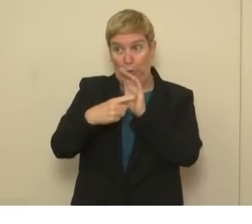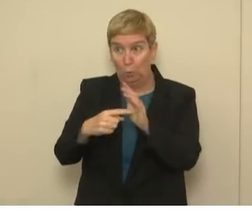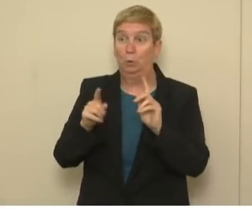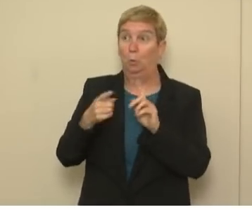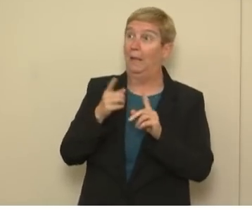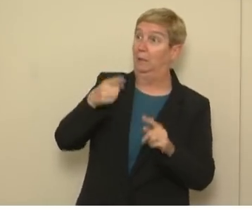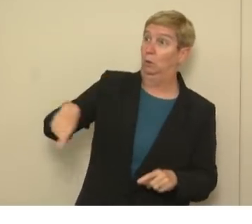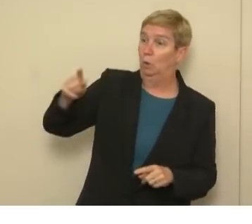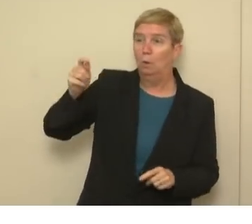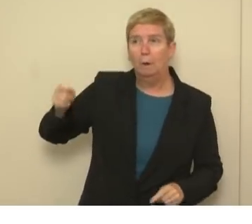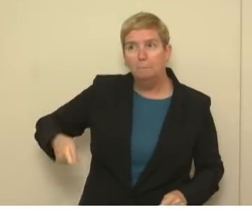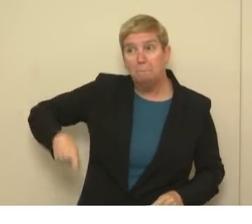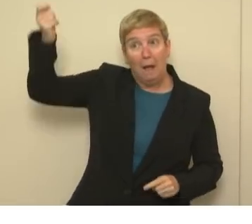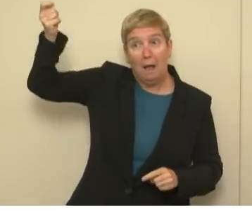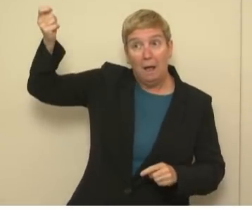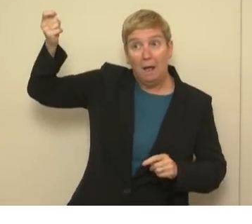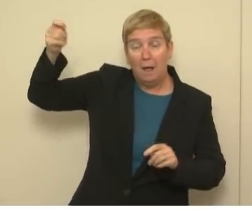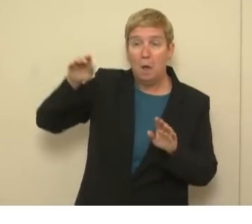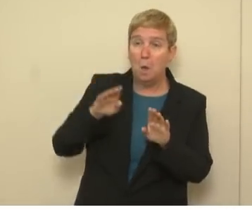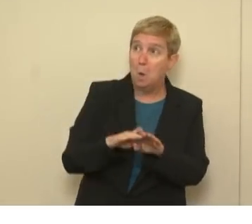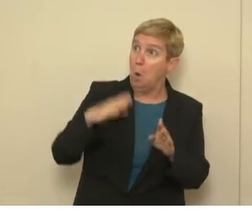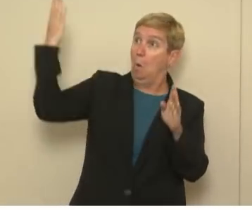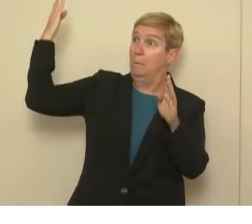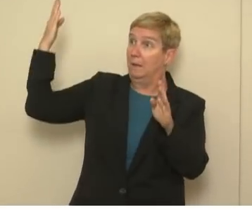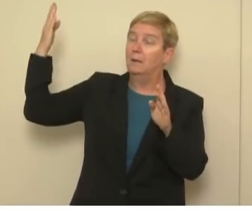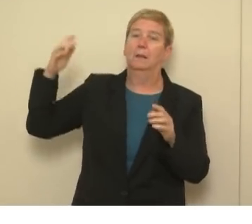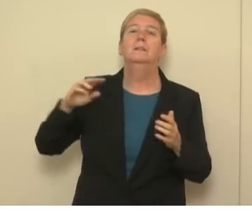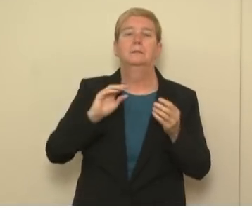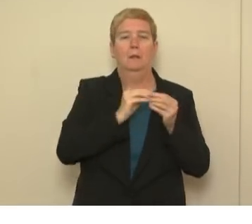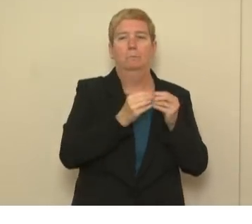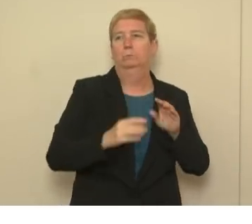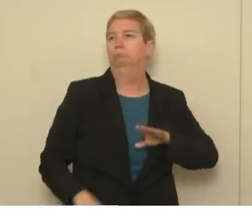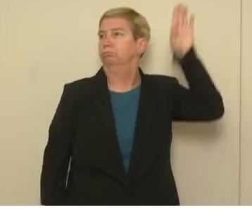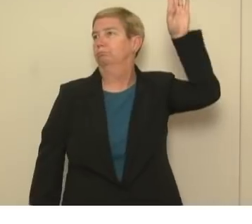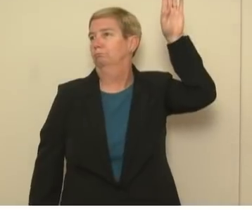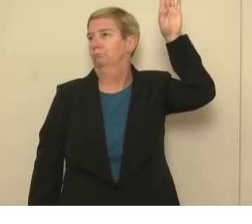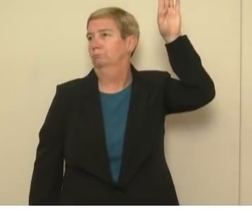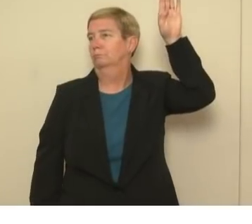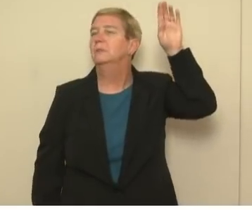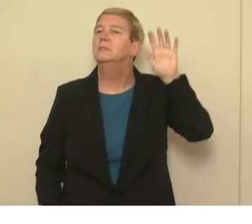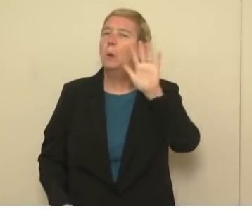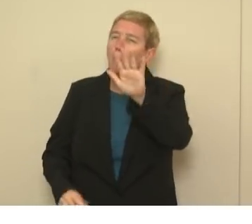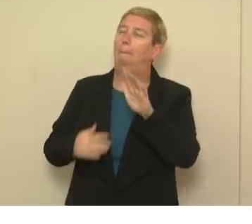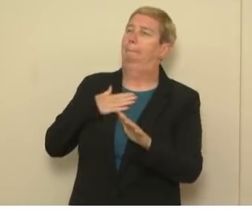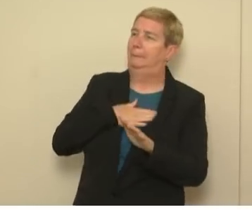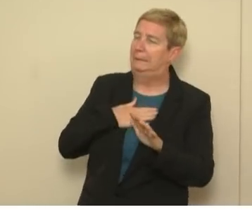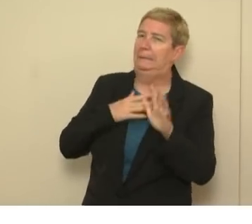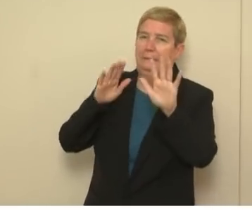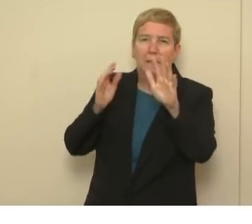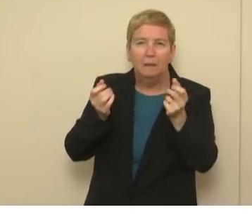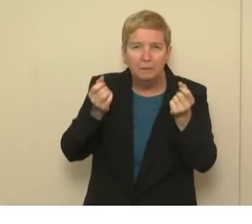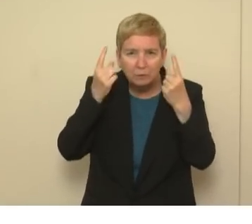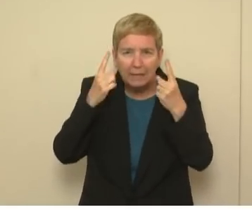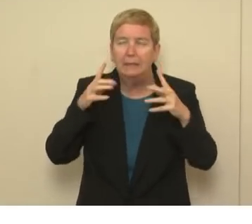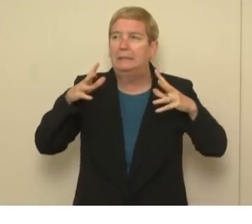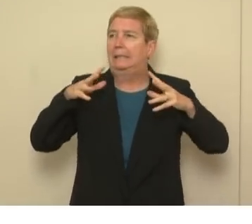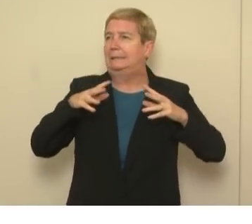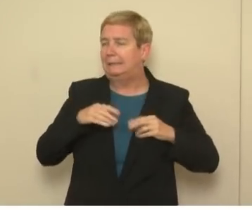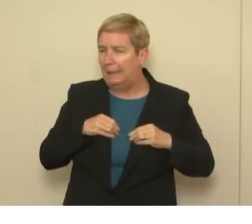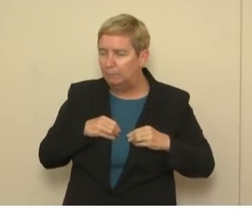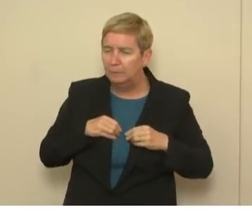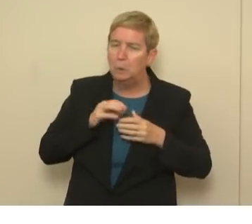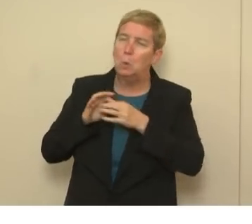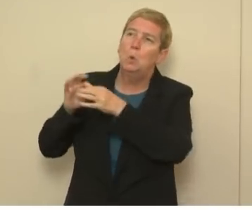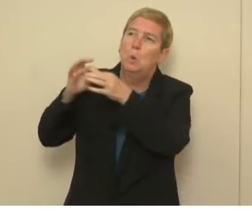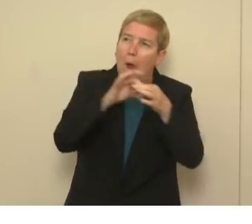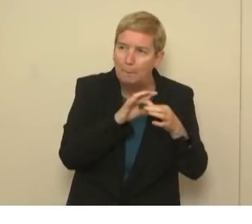huge surge in cases after that. So we need everybody to get, to buy into and support us in this